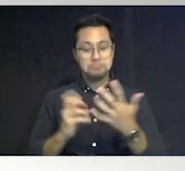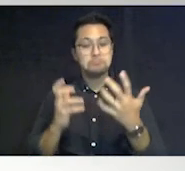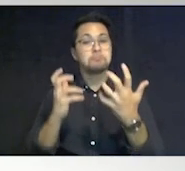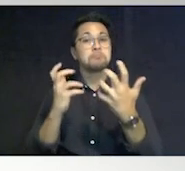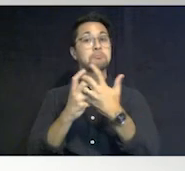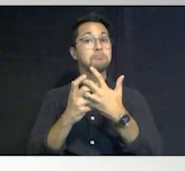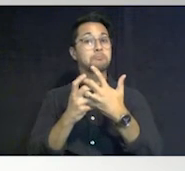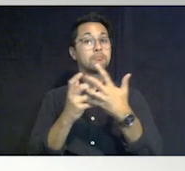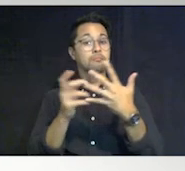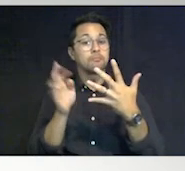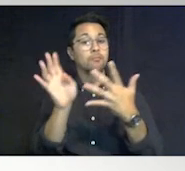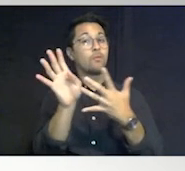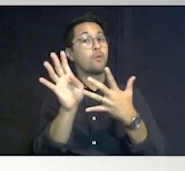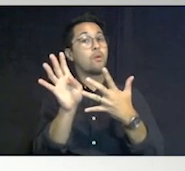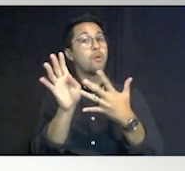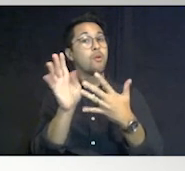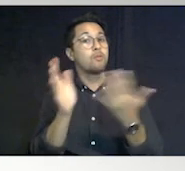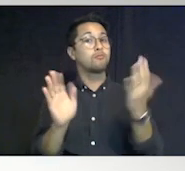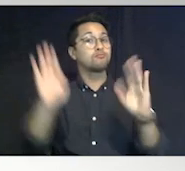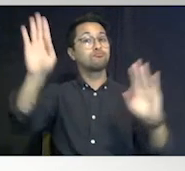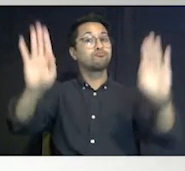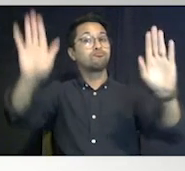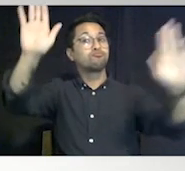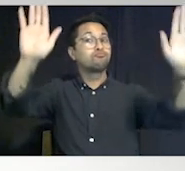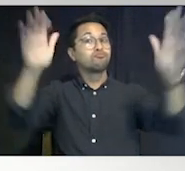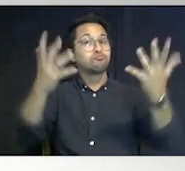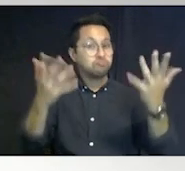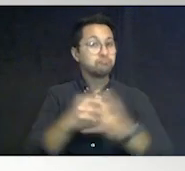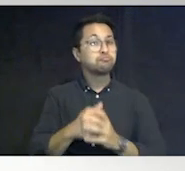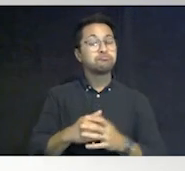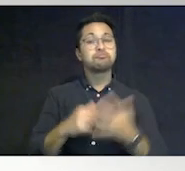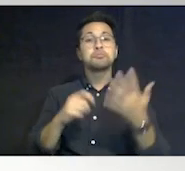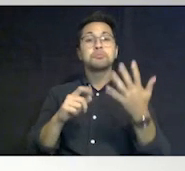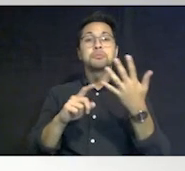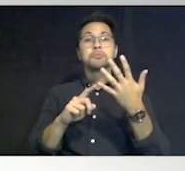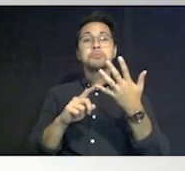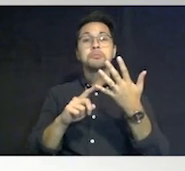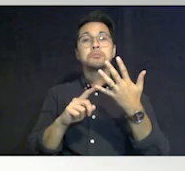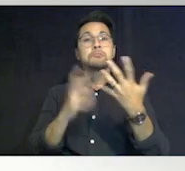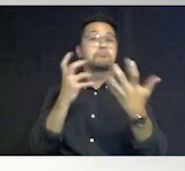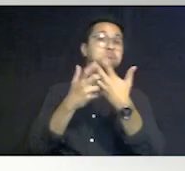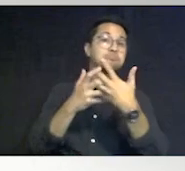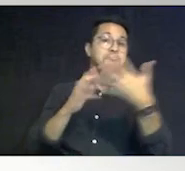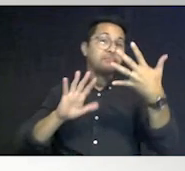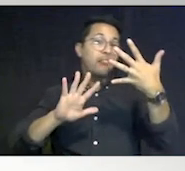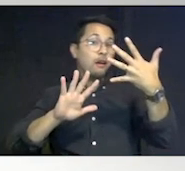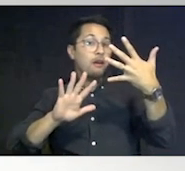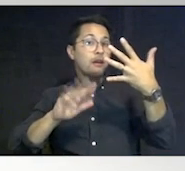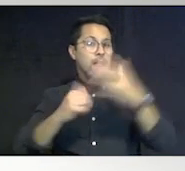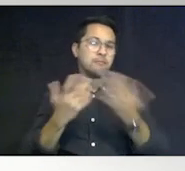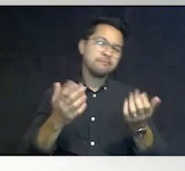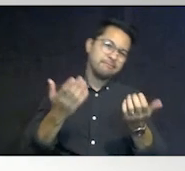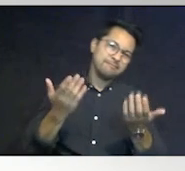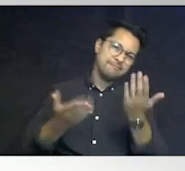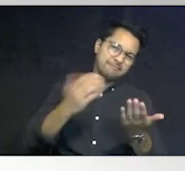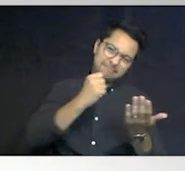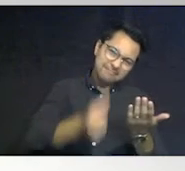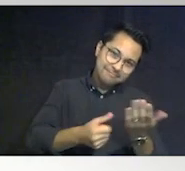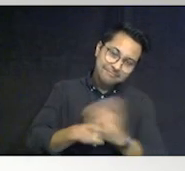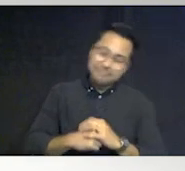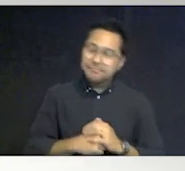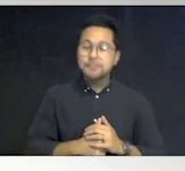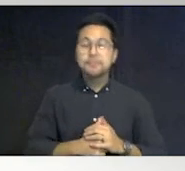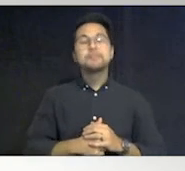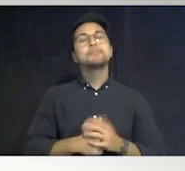Okay. Inside of 4? Okay. And then inside of 5, probably